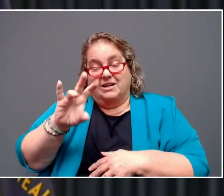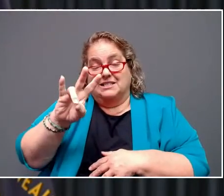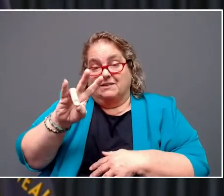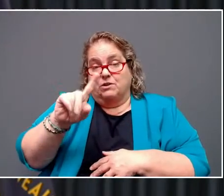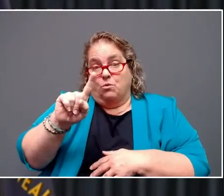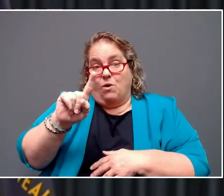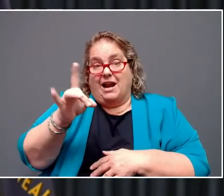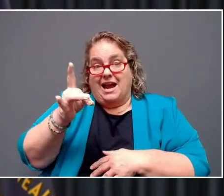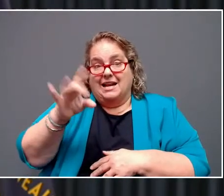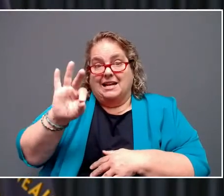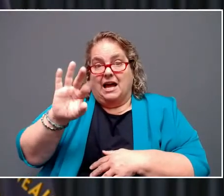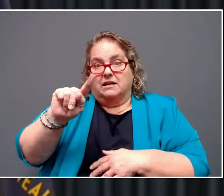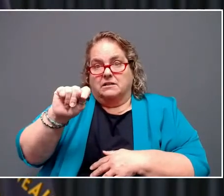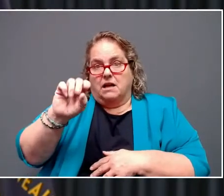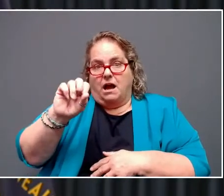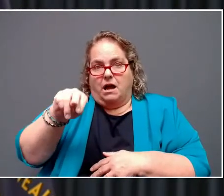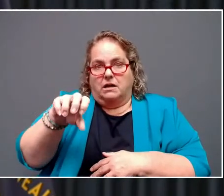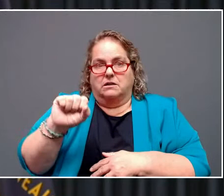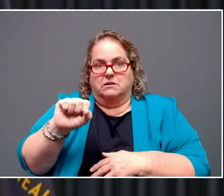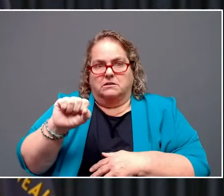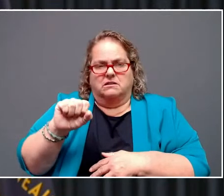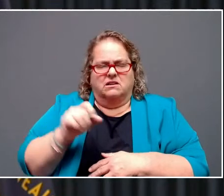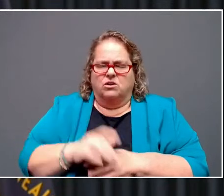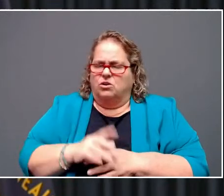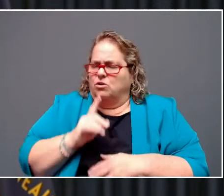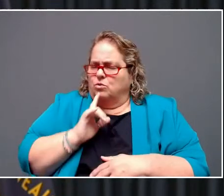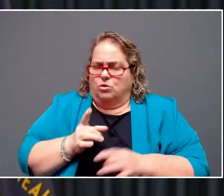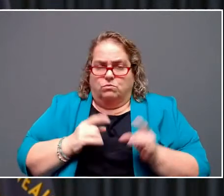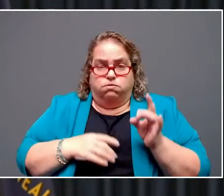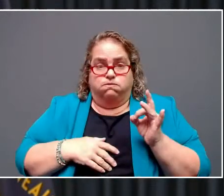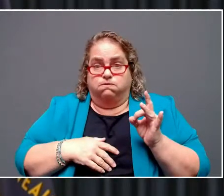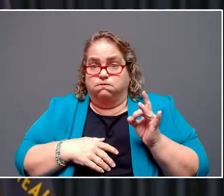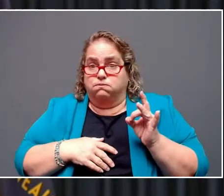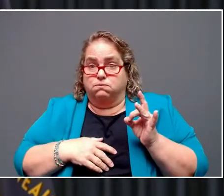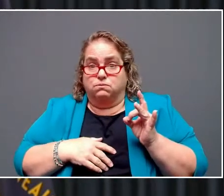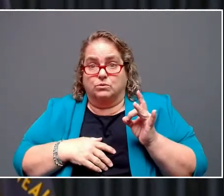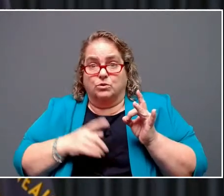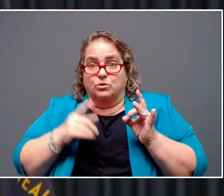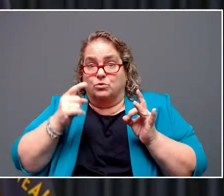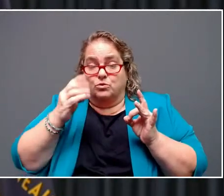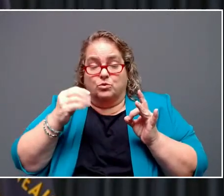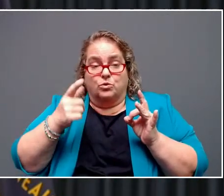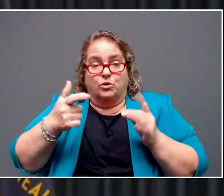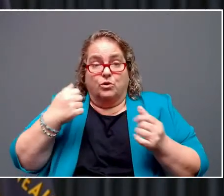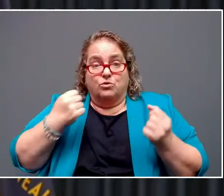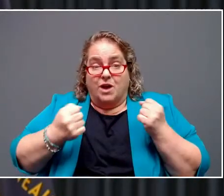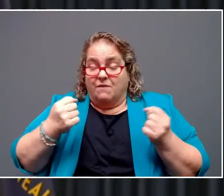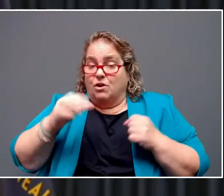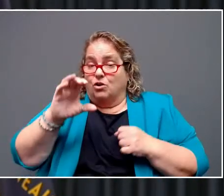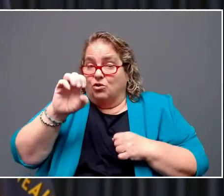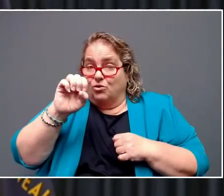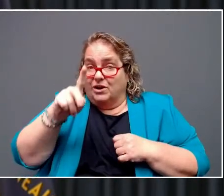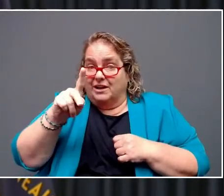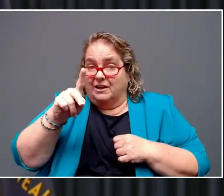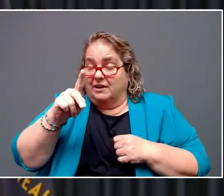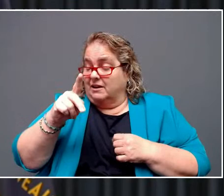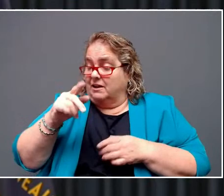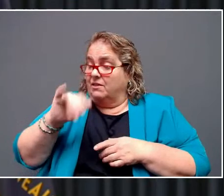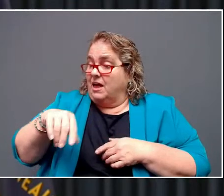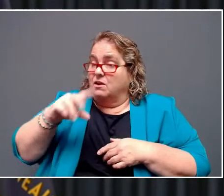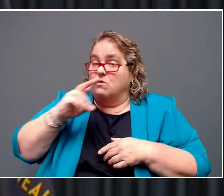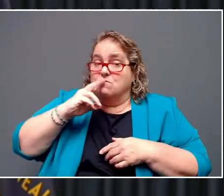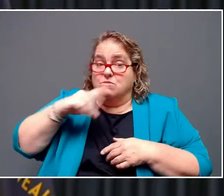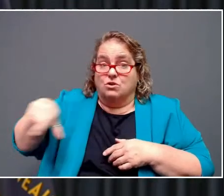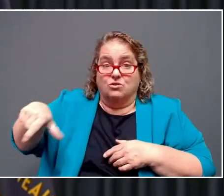171,089 tons. It is incredible to drive along the creek, either between Hazard